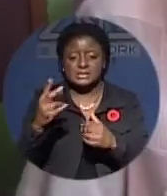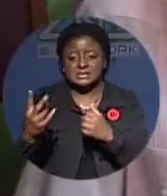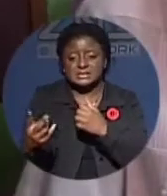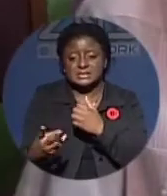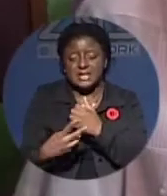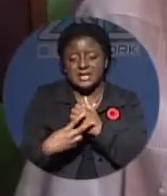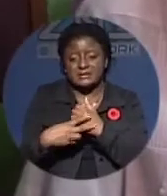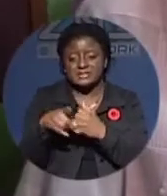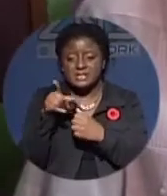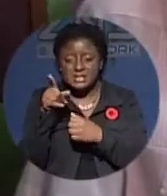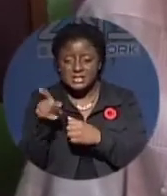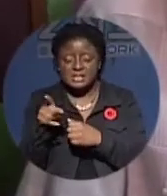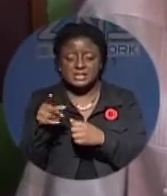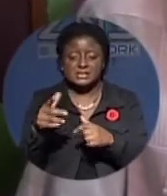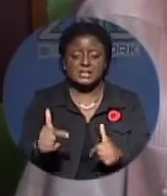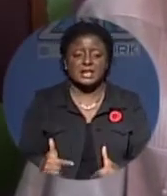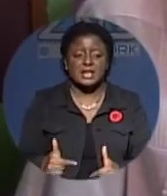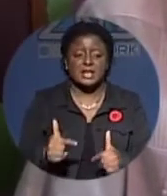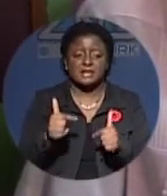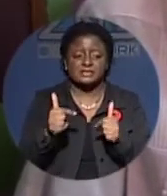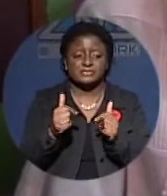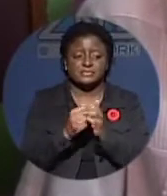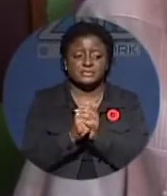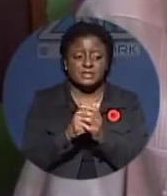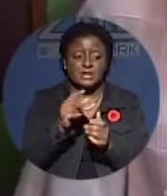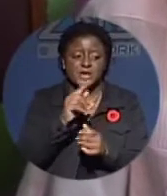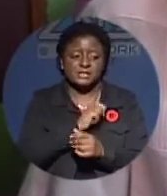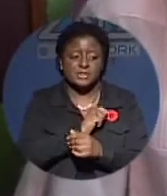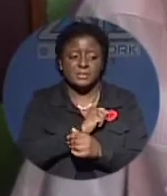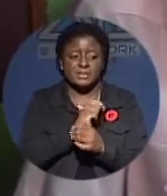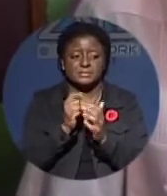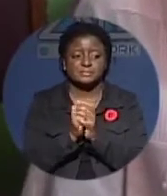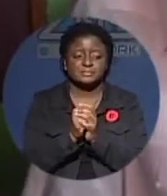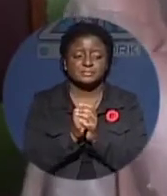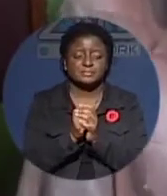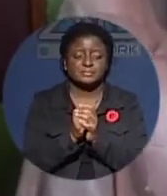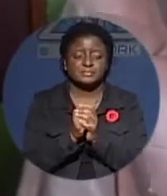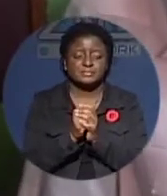the war hadn't started and we were not able to do that, all of us would